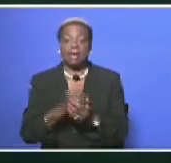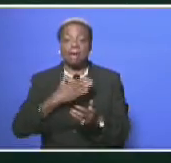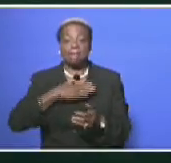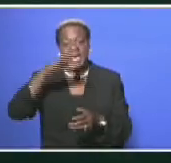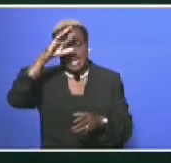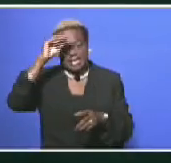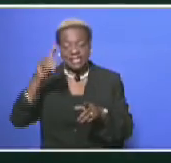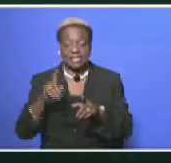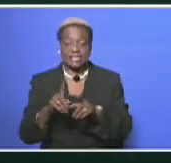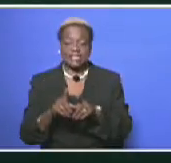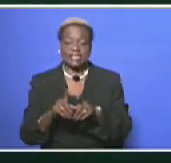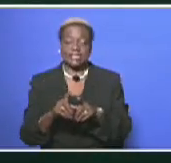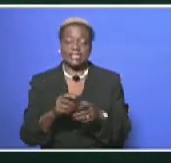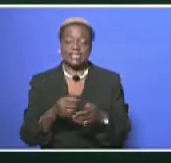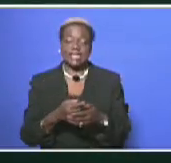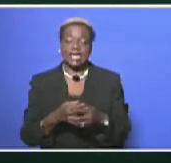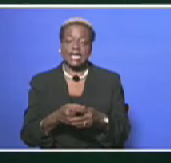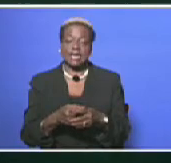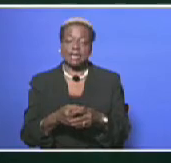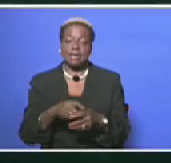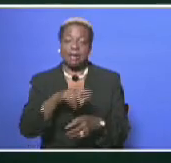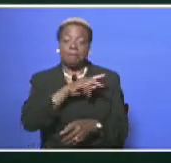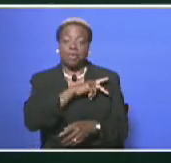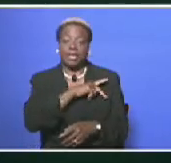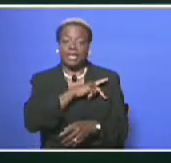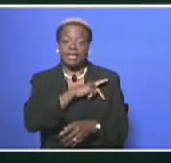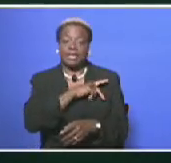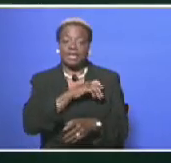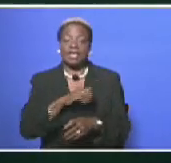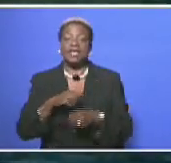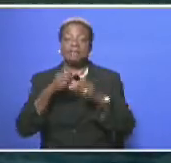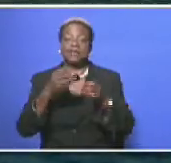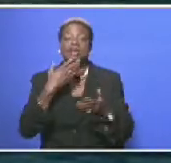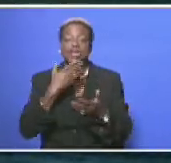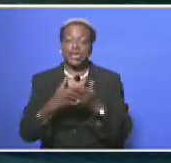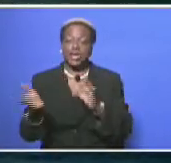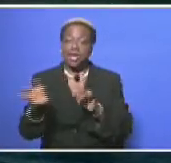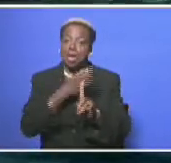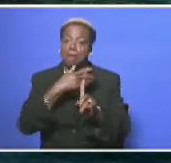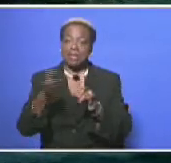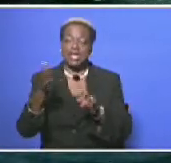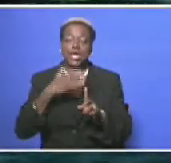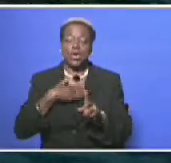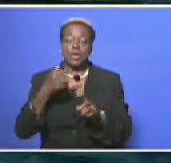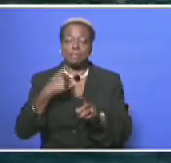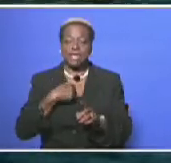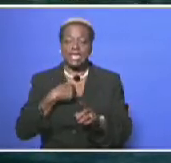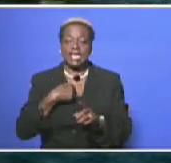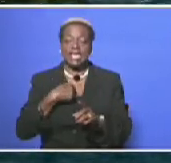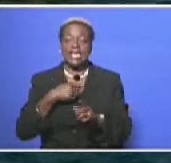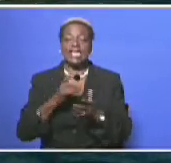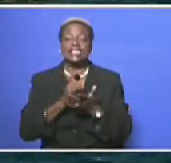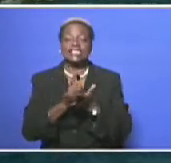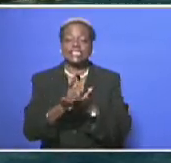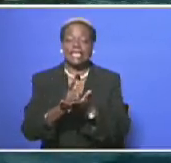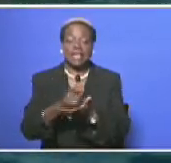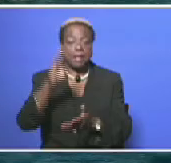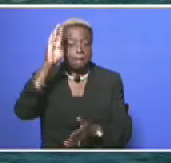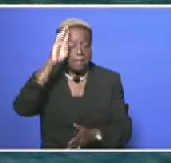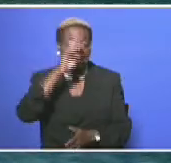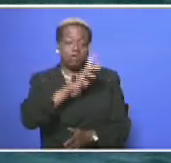son, Porgy, he put a good whooping on me this morning. He sailed Bulwer this morning, and he ended up with a third place